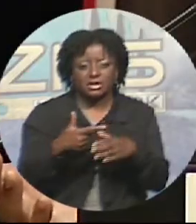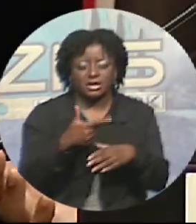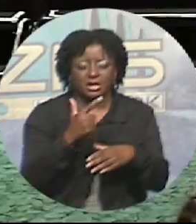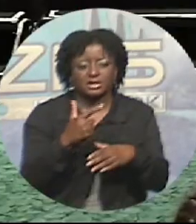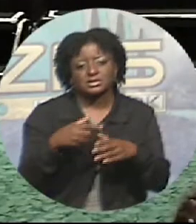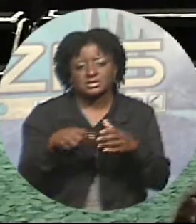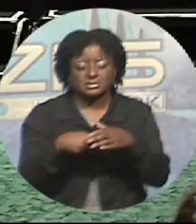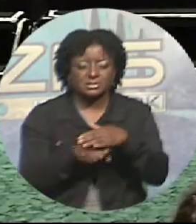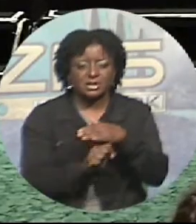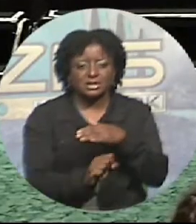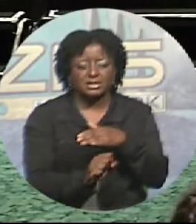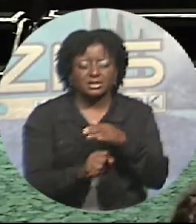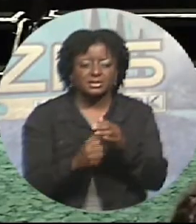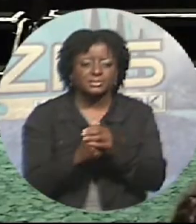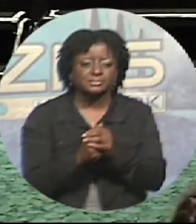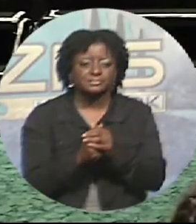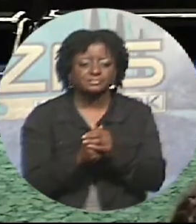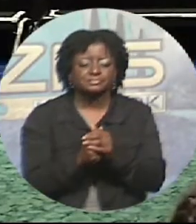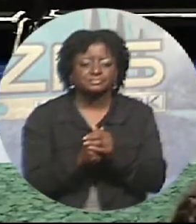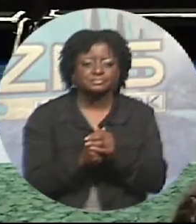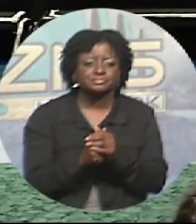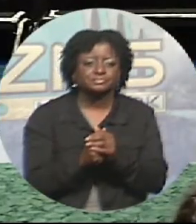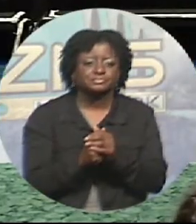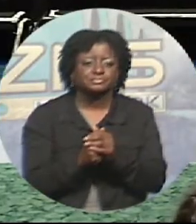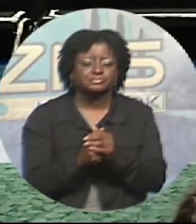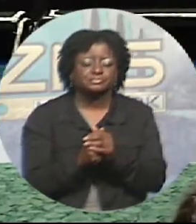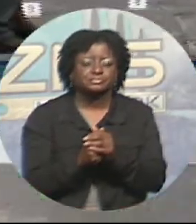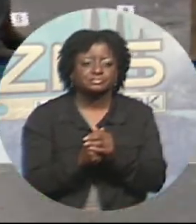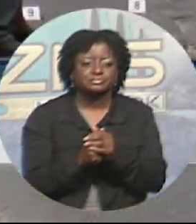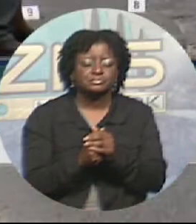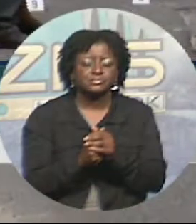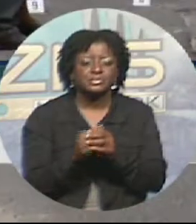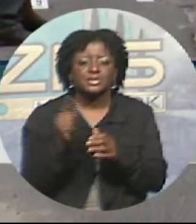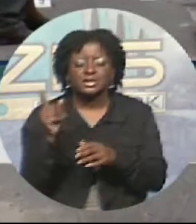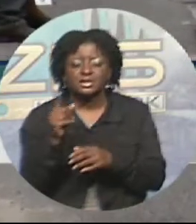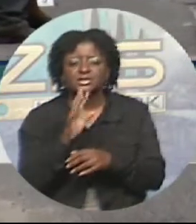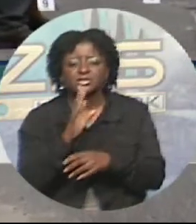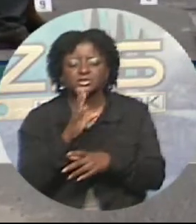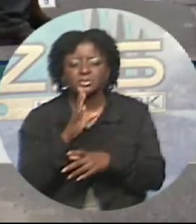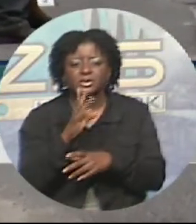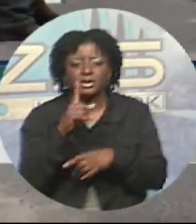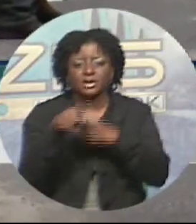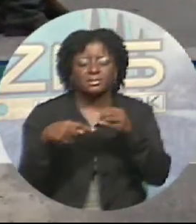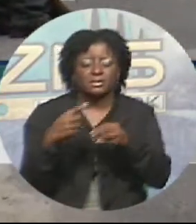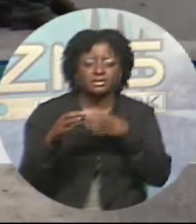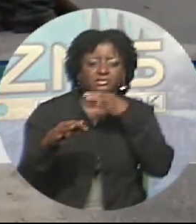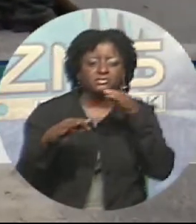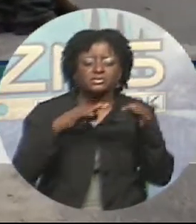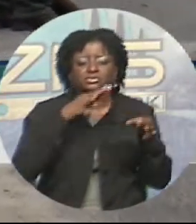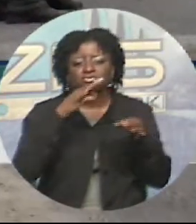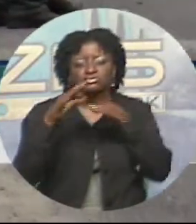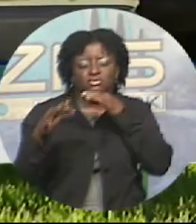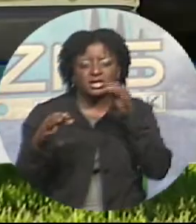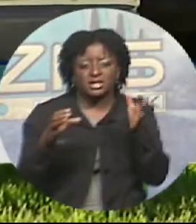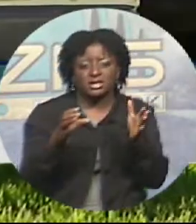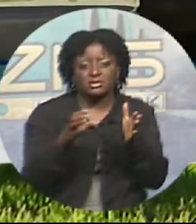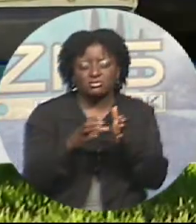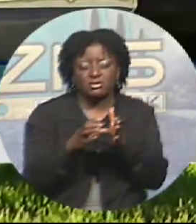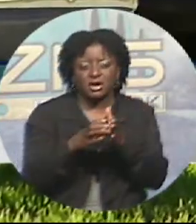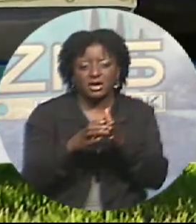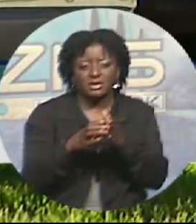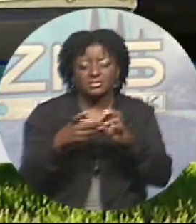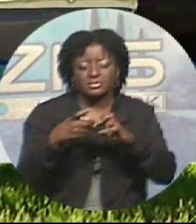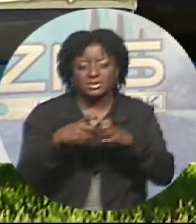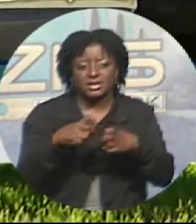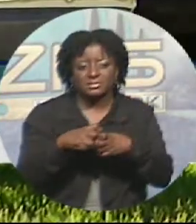his prepared text to the region's national security officials to speak from his heart on what he termed a frustrating crime dilemma out of control that, in